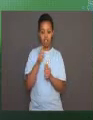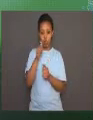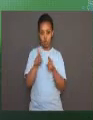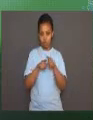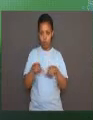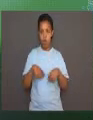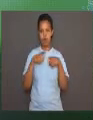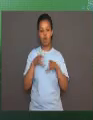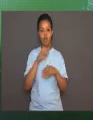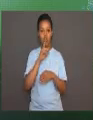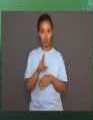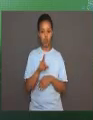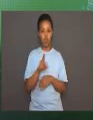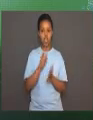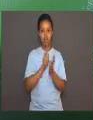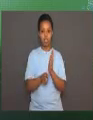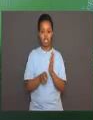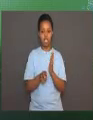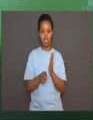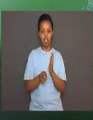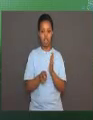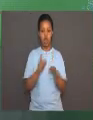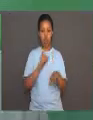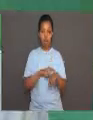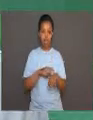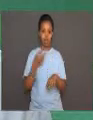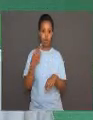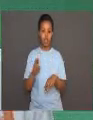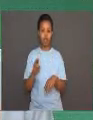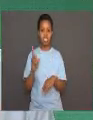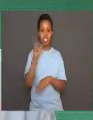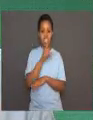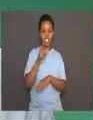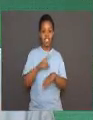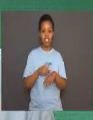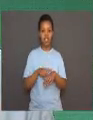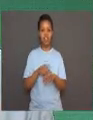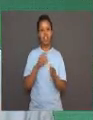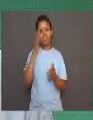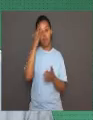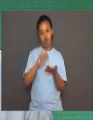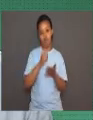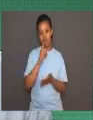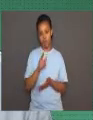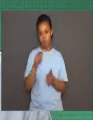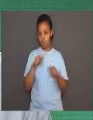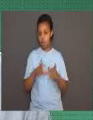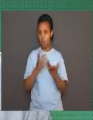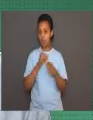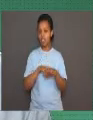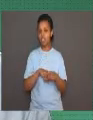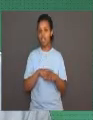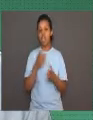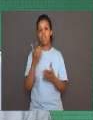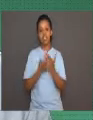as the season or the time of day. In today's lesson, we will be